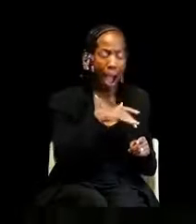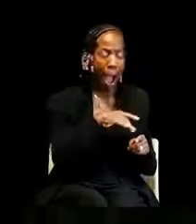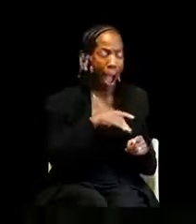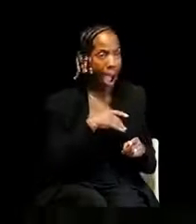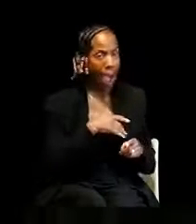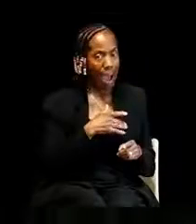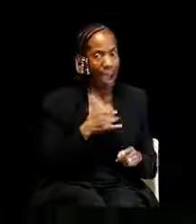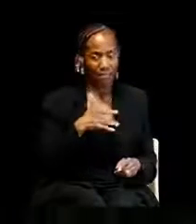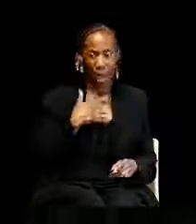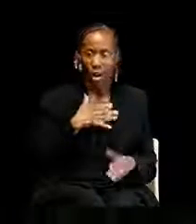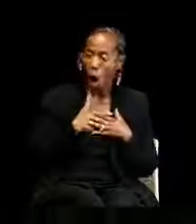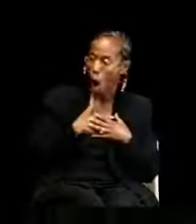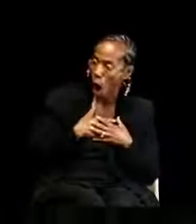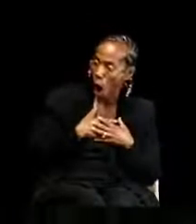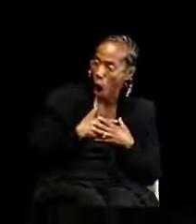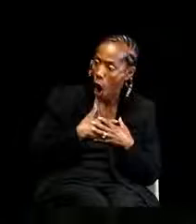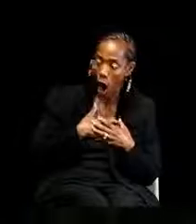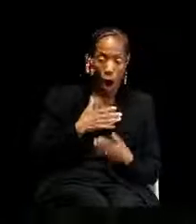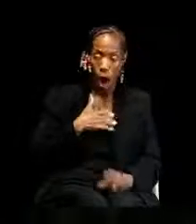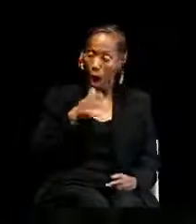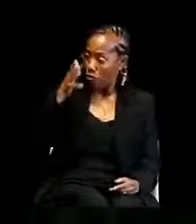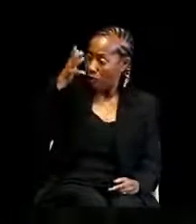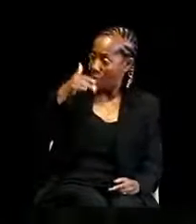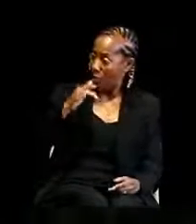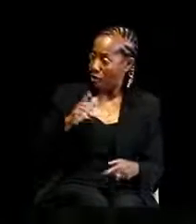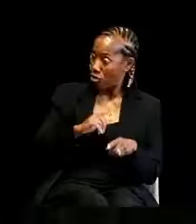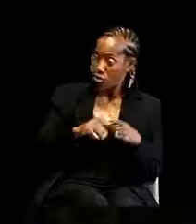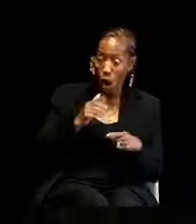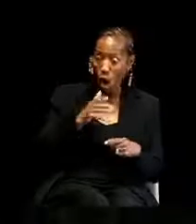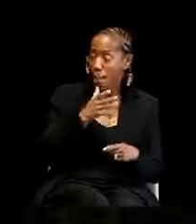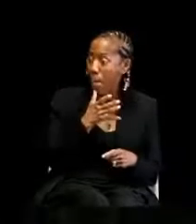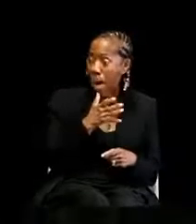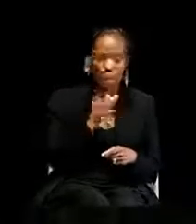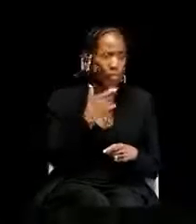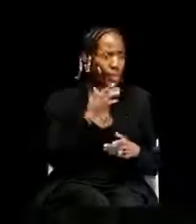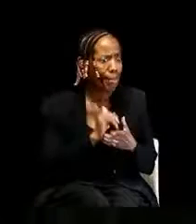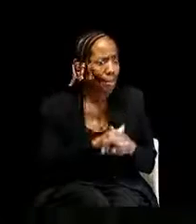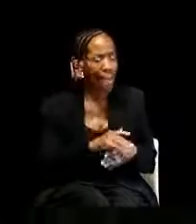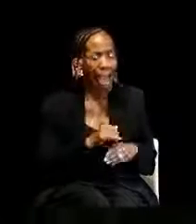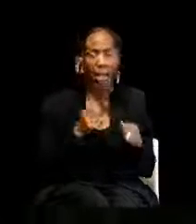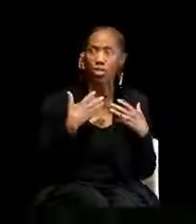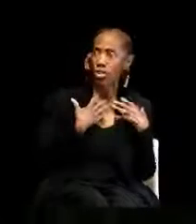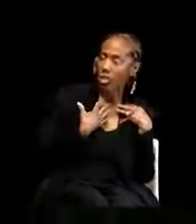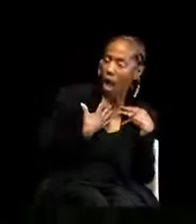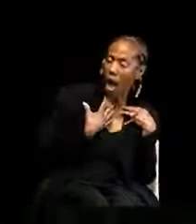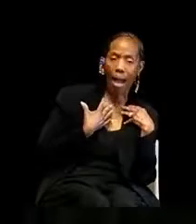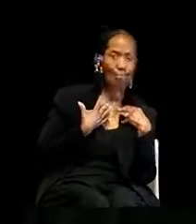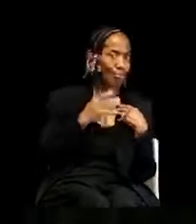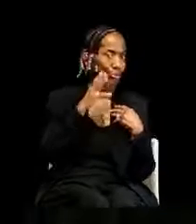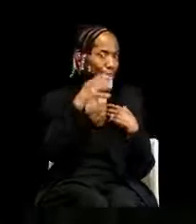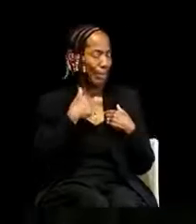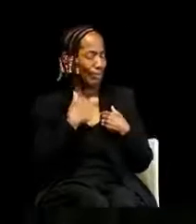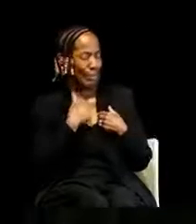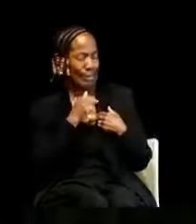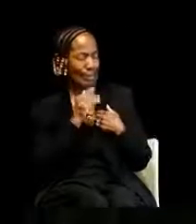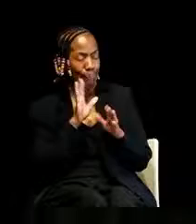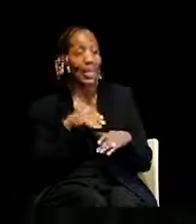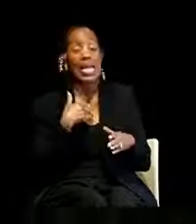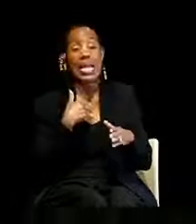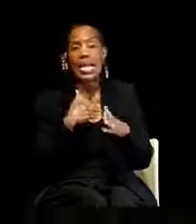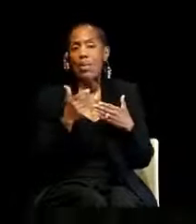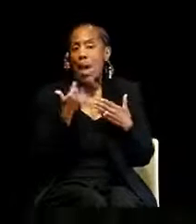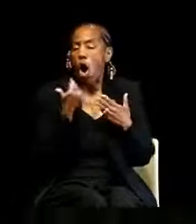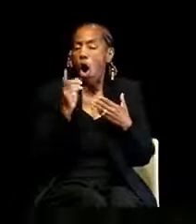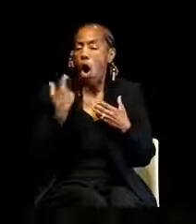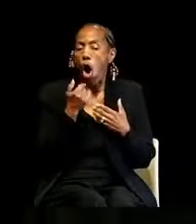did. I'd be in the corner like, he called, really? Really, he said that? For any occasion, he